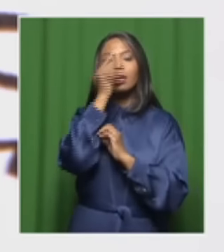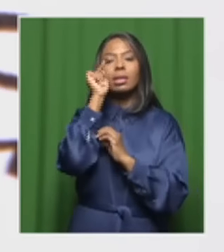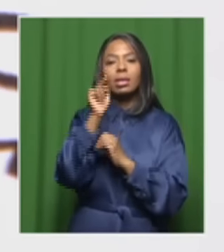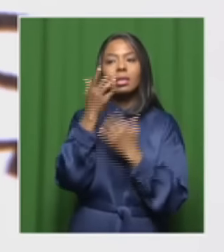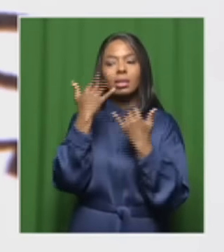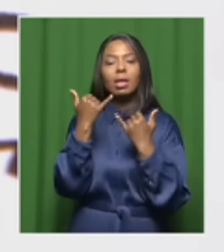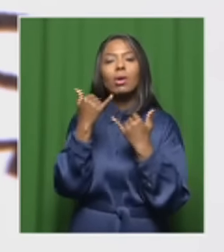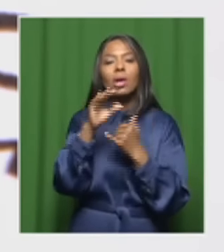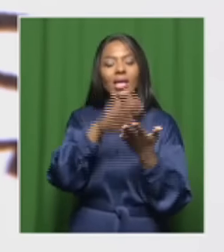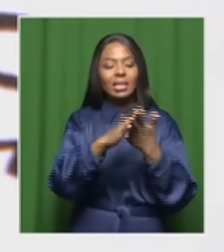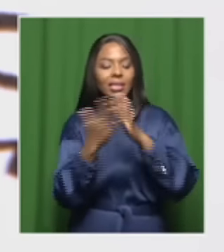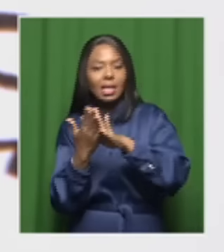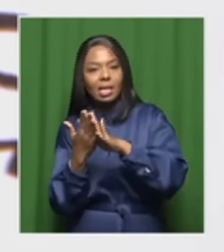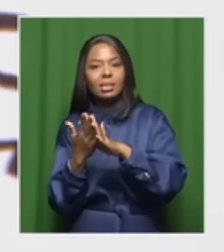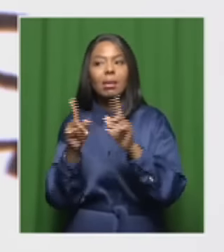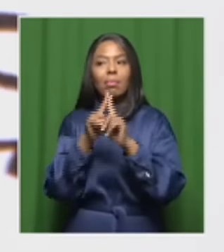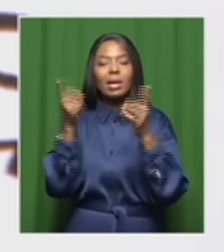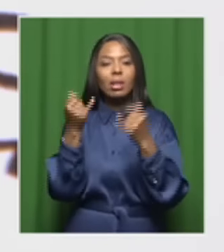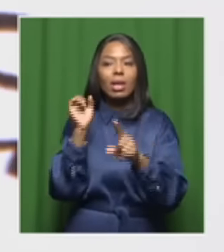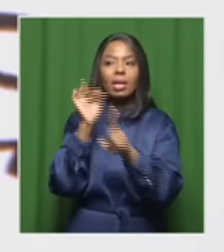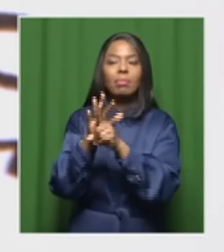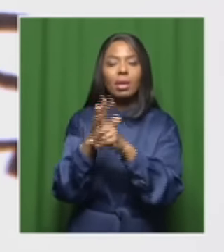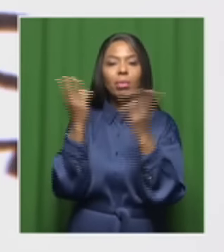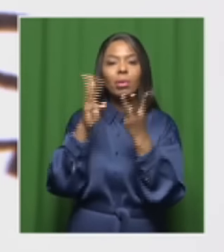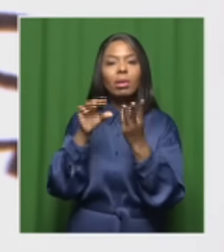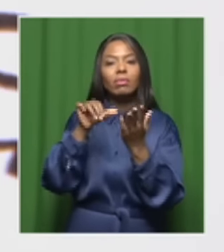the SASSA grants and a budget